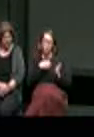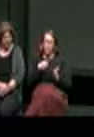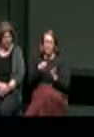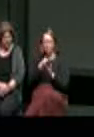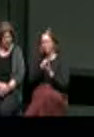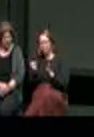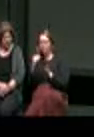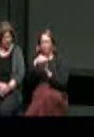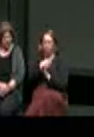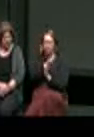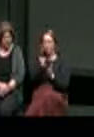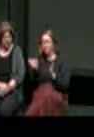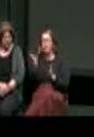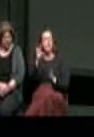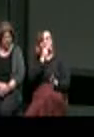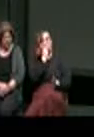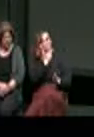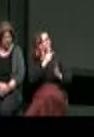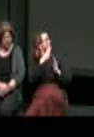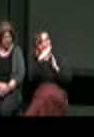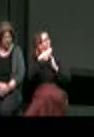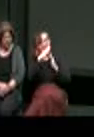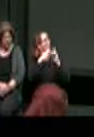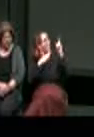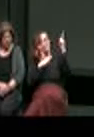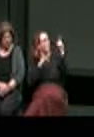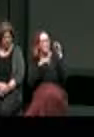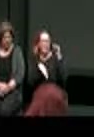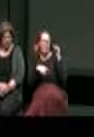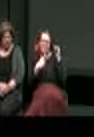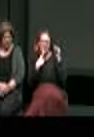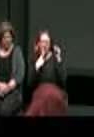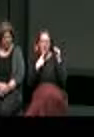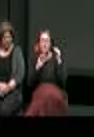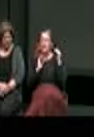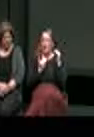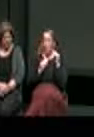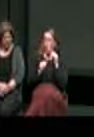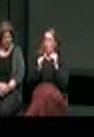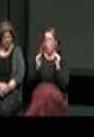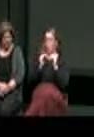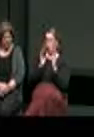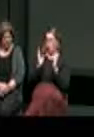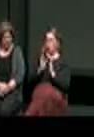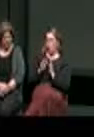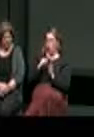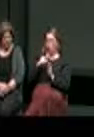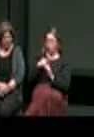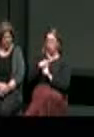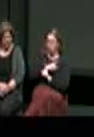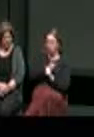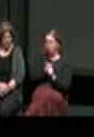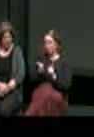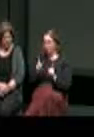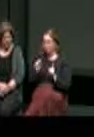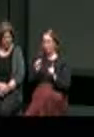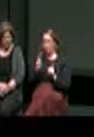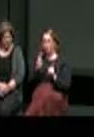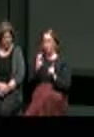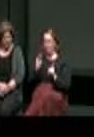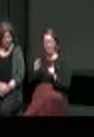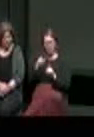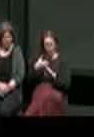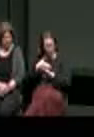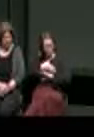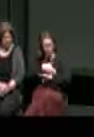if you can see the print up top, what it basically says is our smaller streams are getting better, but not